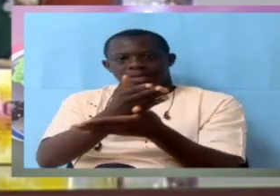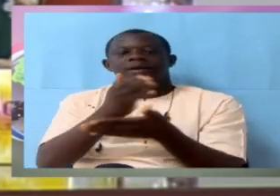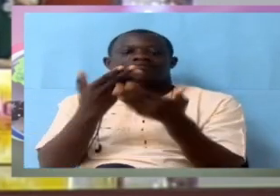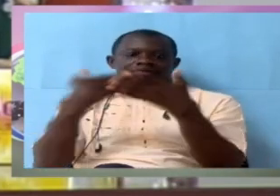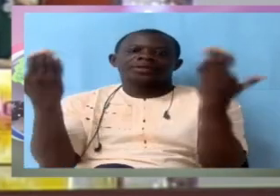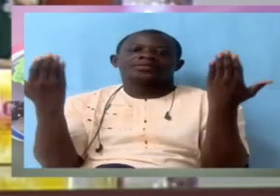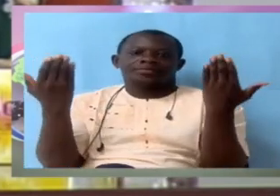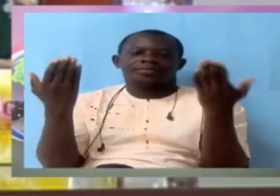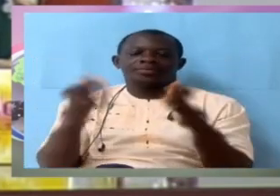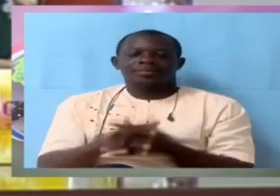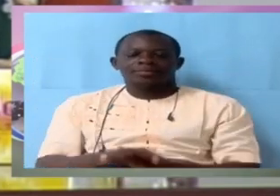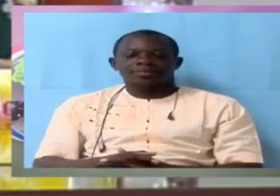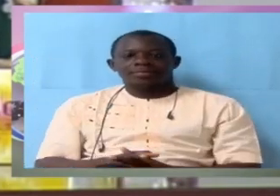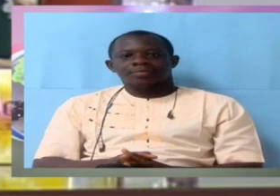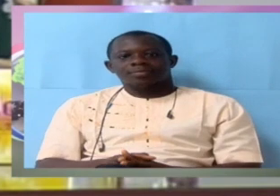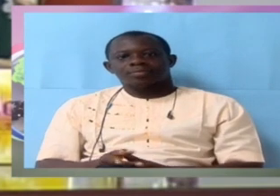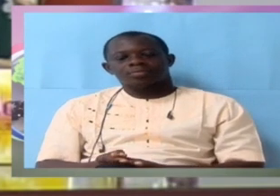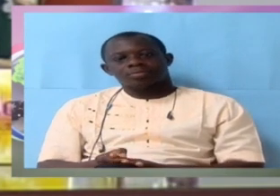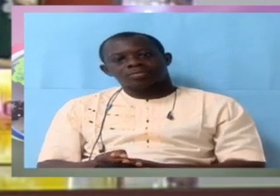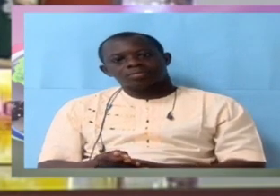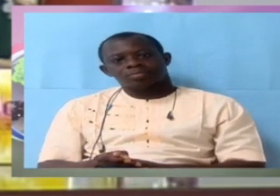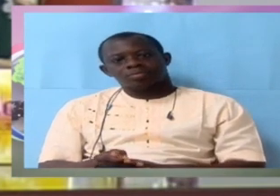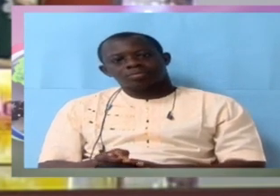tonya wollam bang wollam hanni me tofo